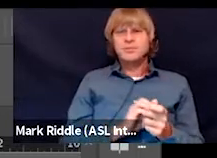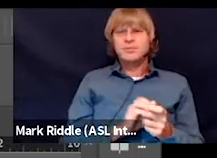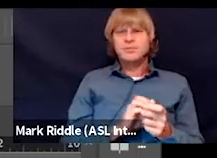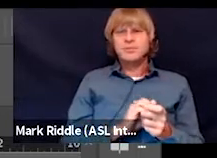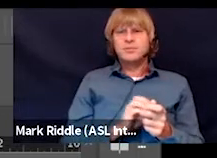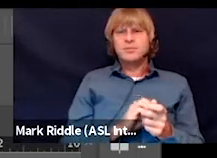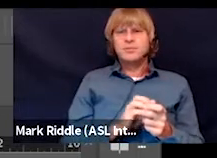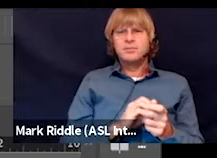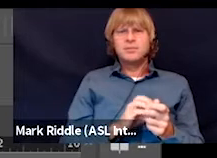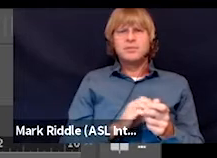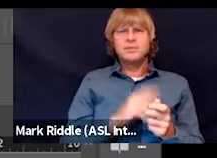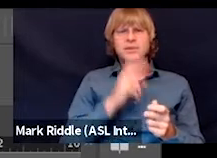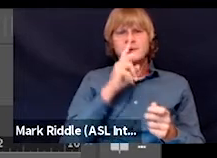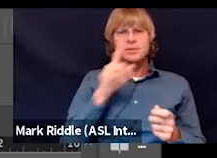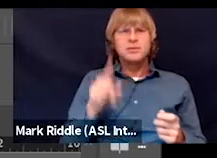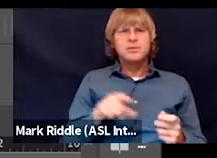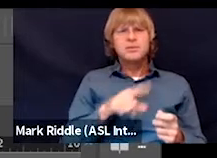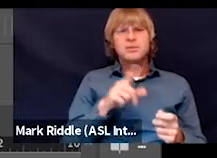And let's see what other